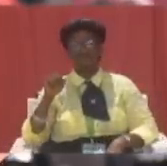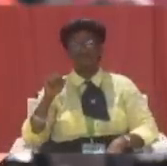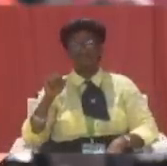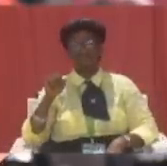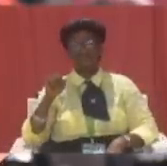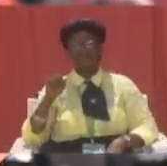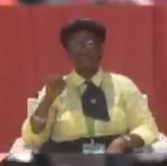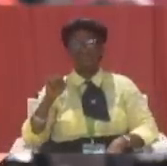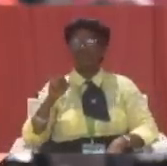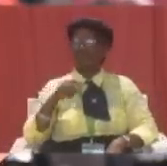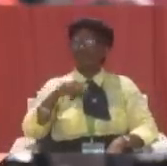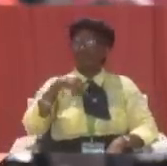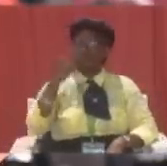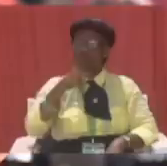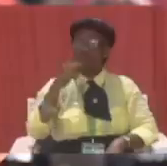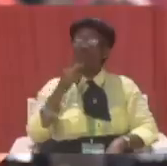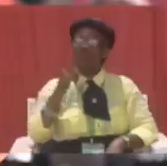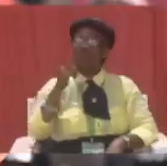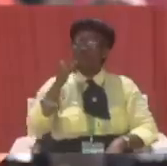Who you are